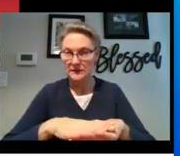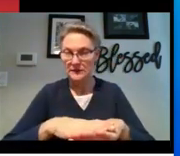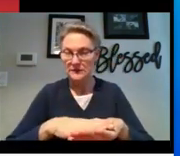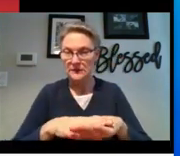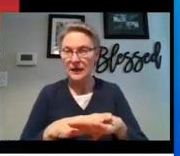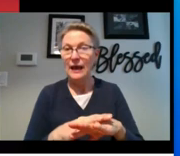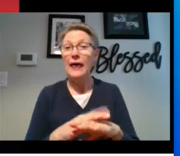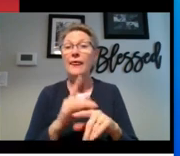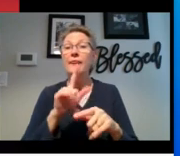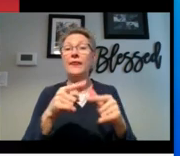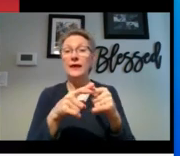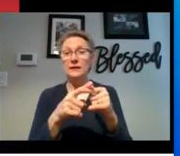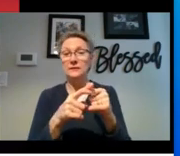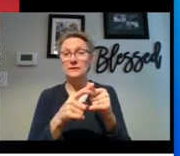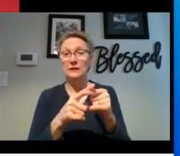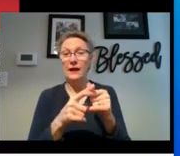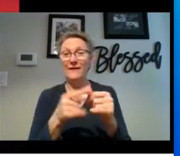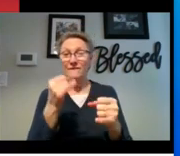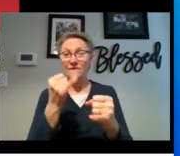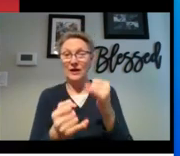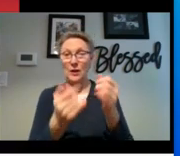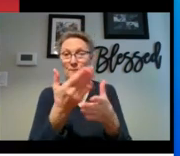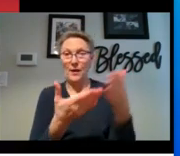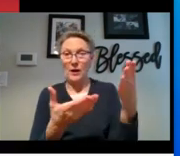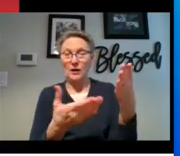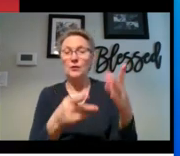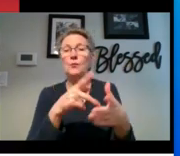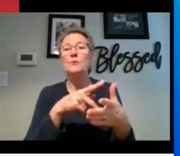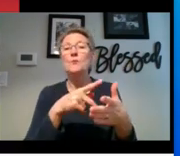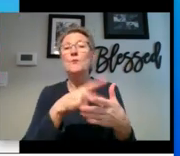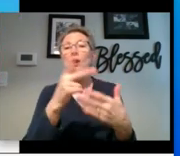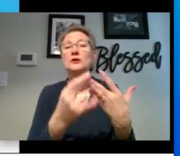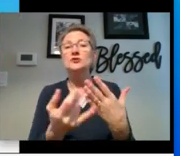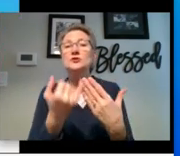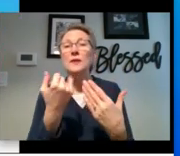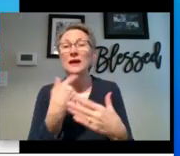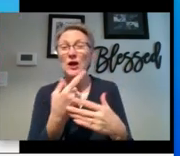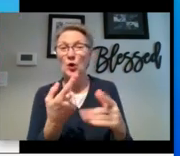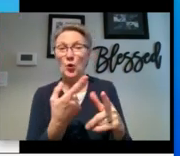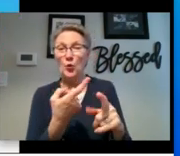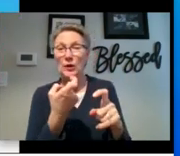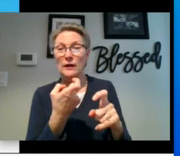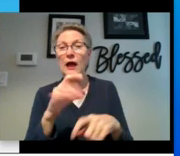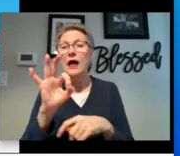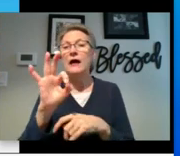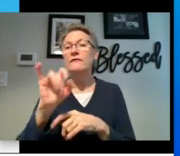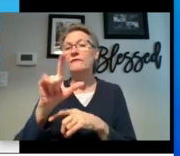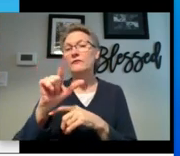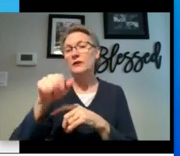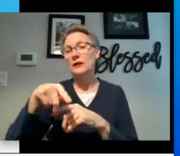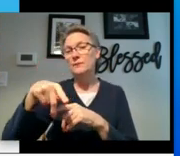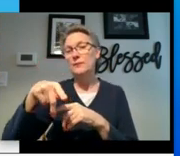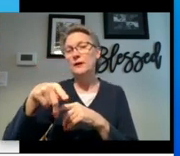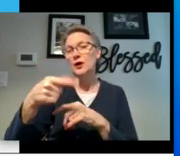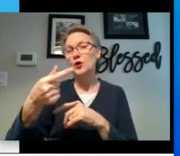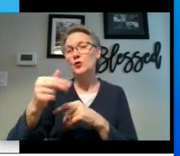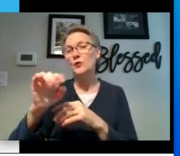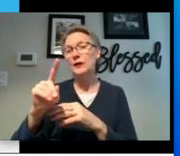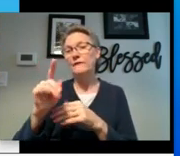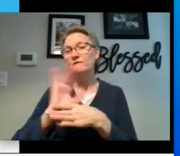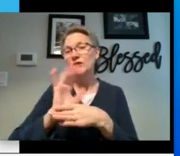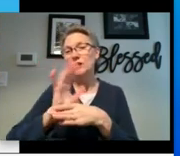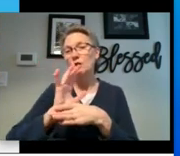extension questions, our final part of this project will be to make a quick Flipgrid video that's introducing your town to your